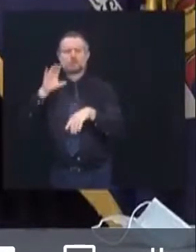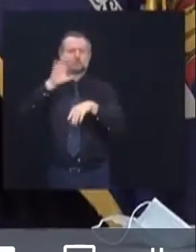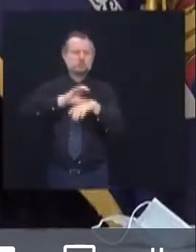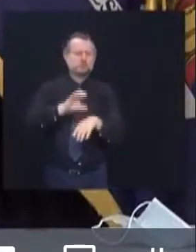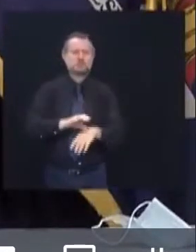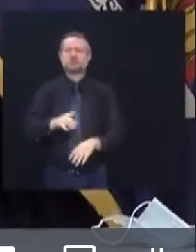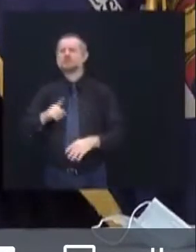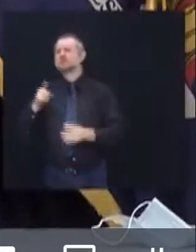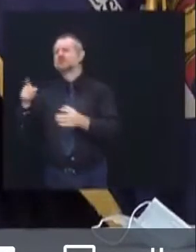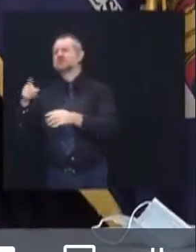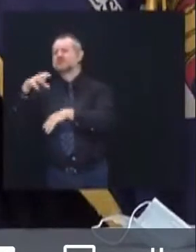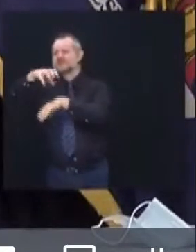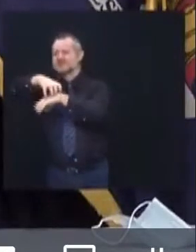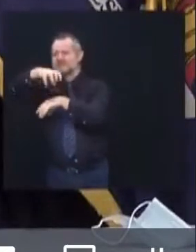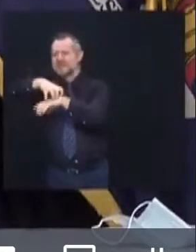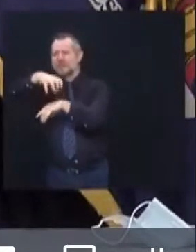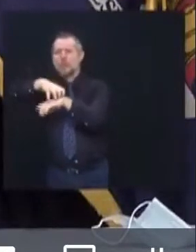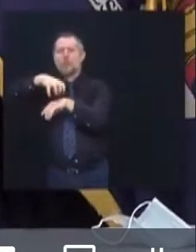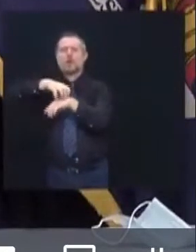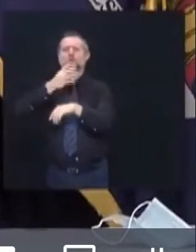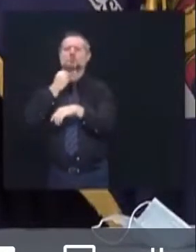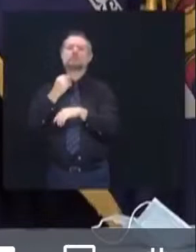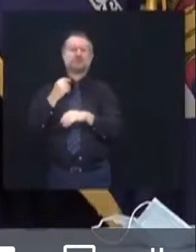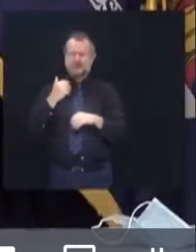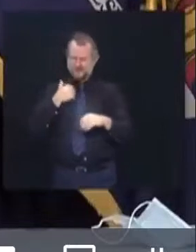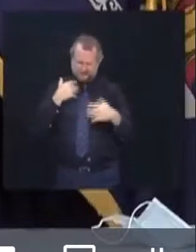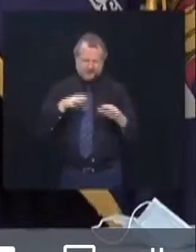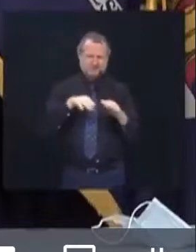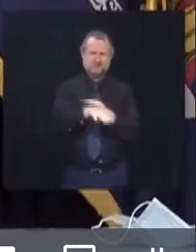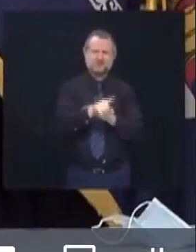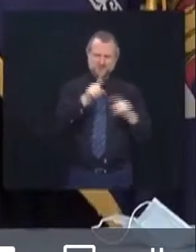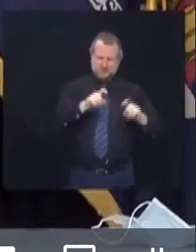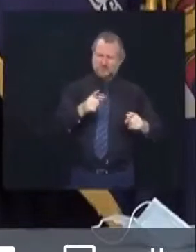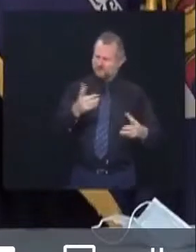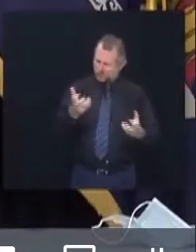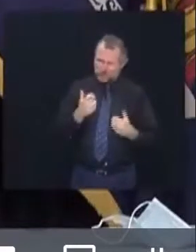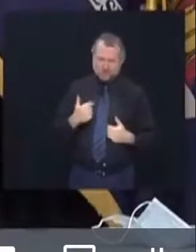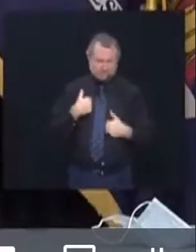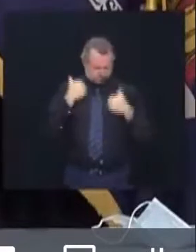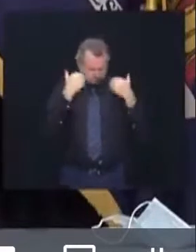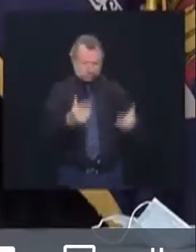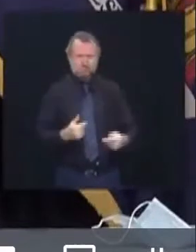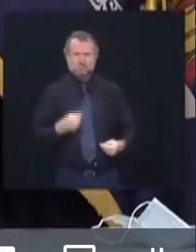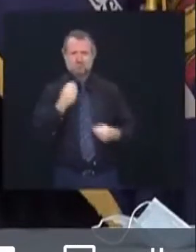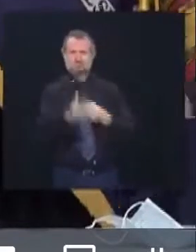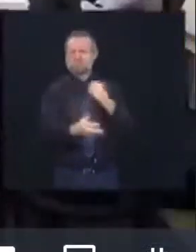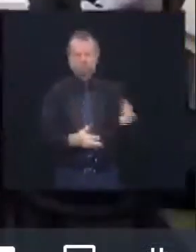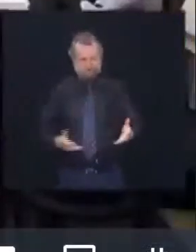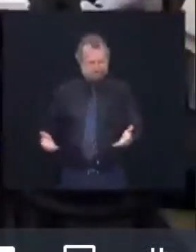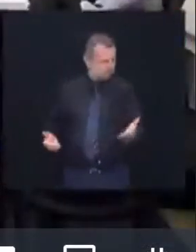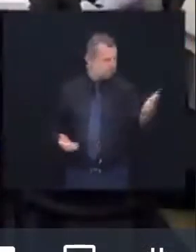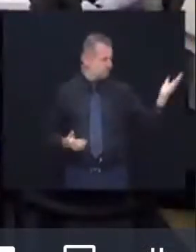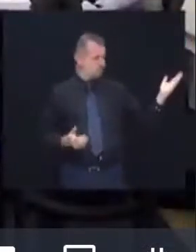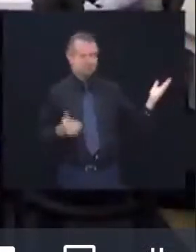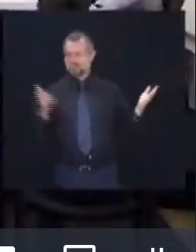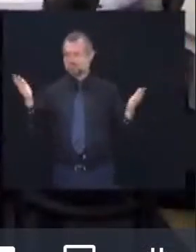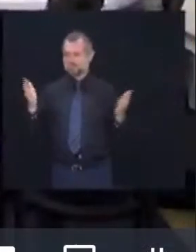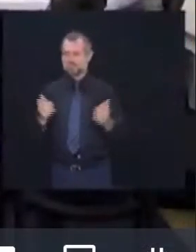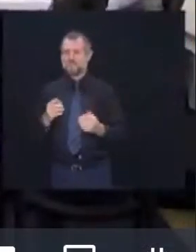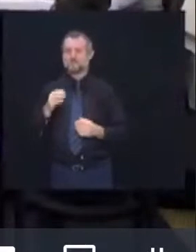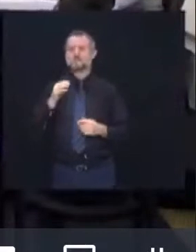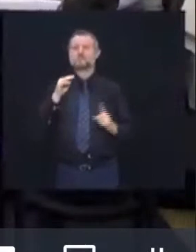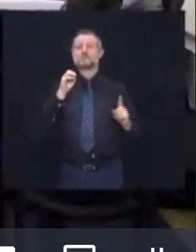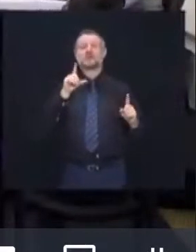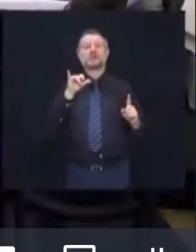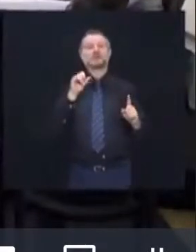with synagogues. We'll go into a church and do testing. If they want us, we'll go into a synagogue. Did you have a point, Melissa? Just to